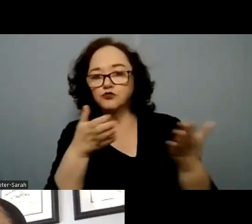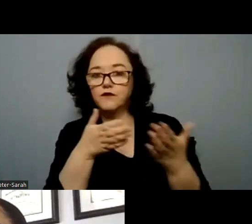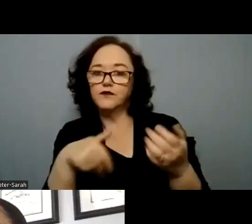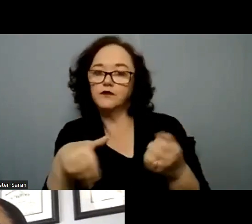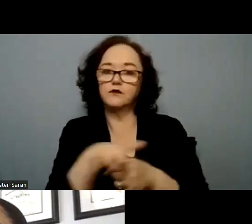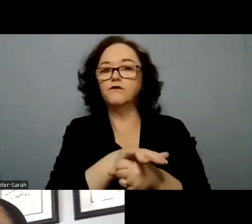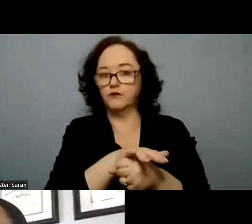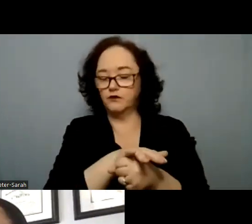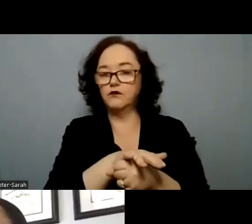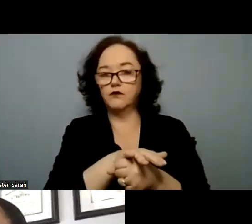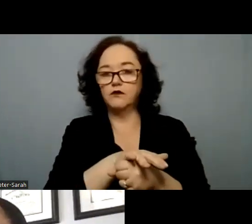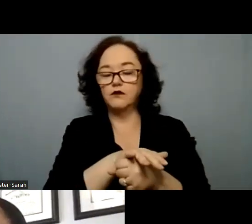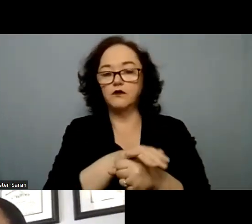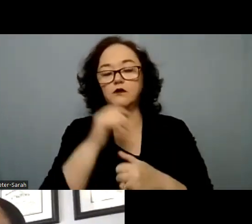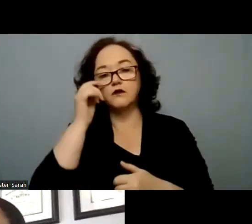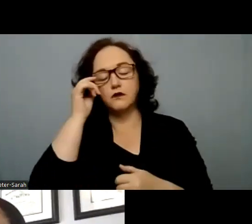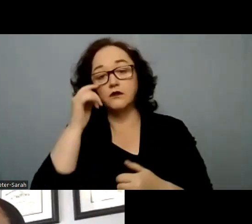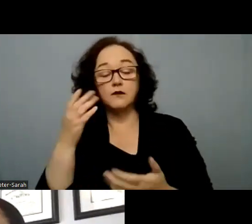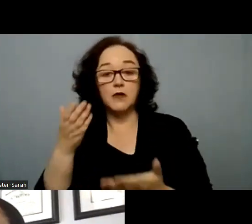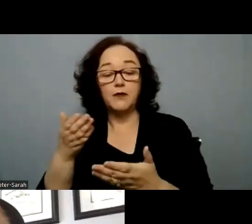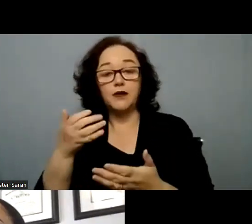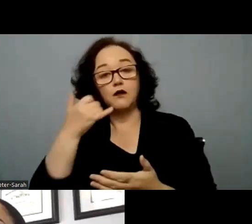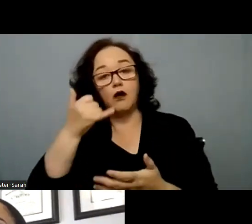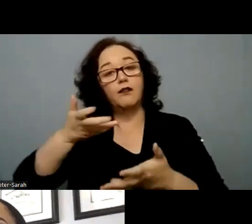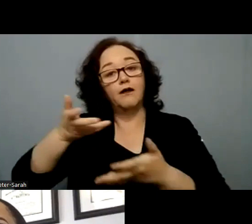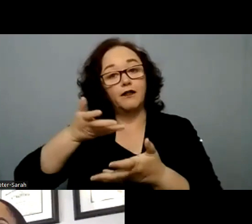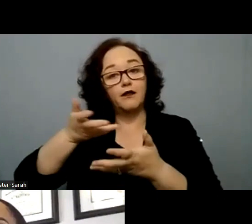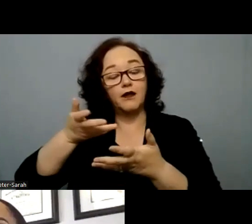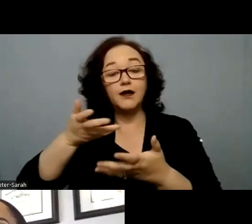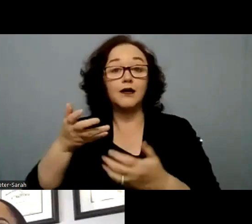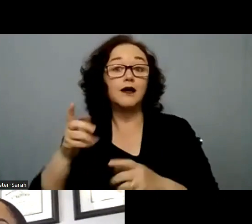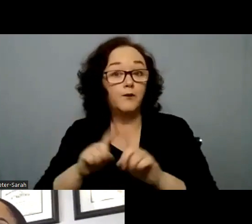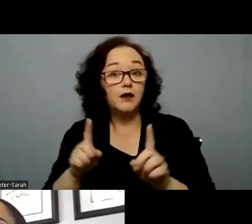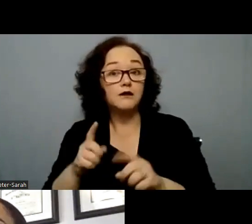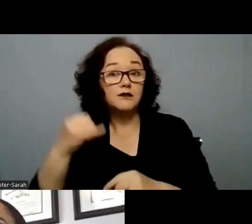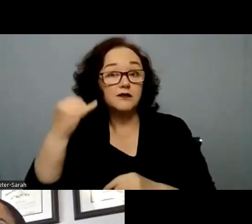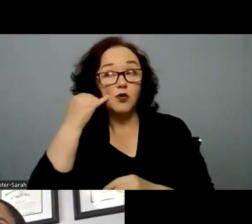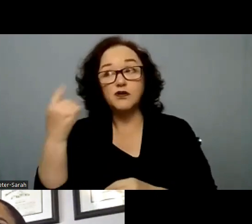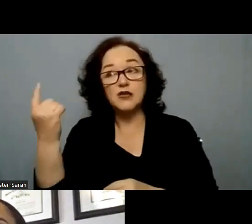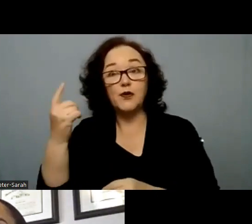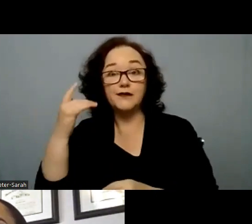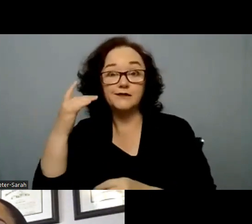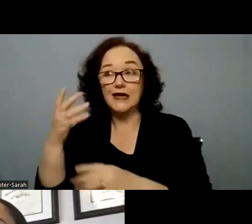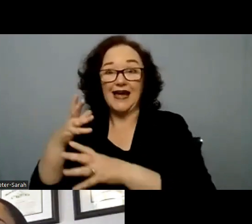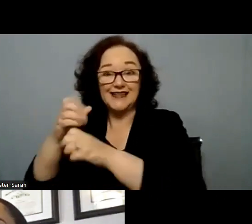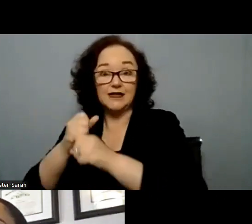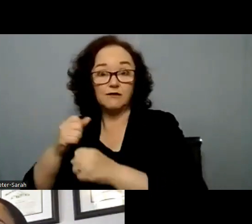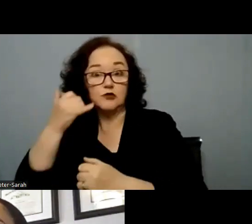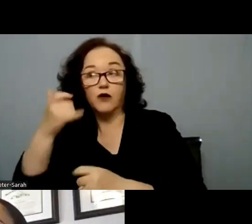that conversation with the caller may be a bit different than someone who may be taking it from California, New York, Rhode Island,